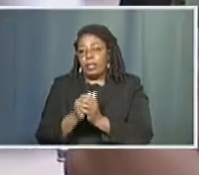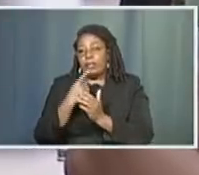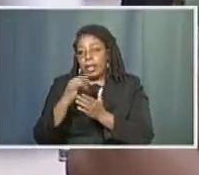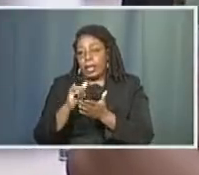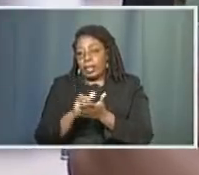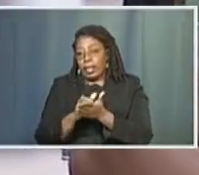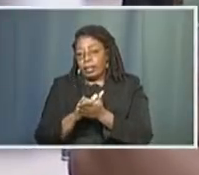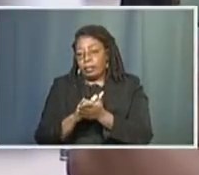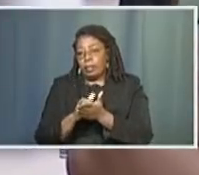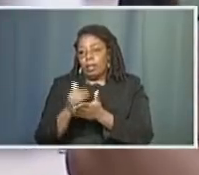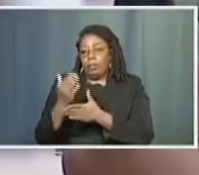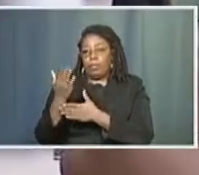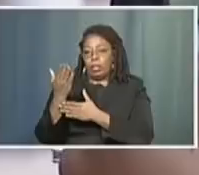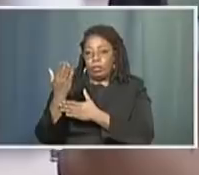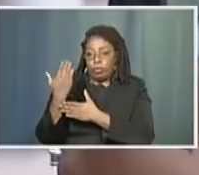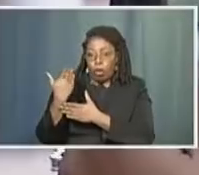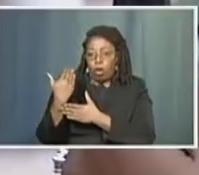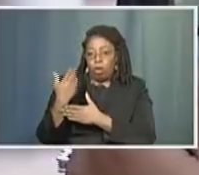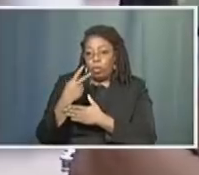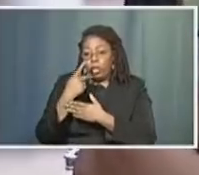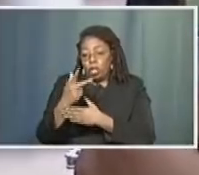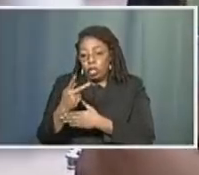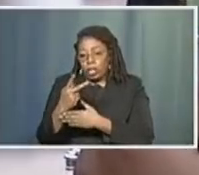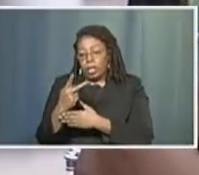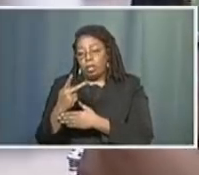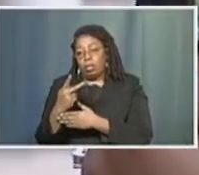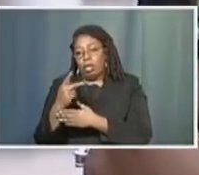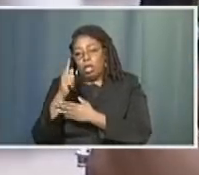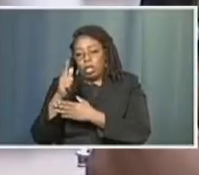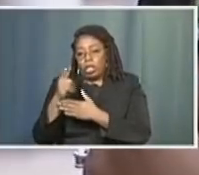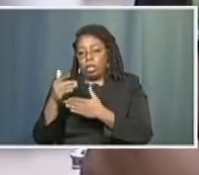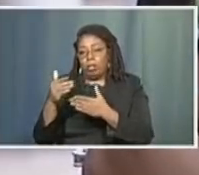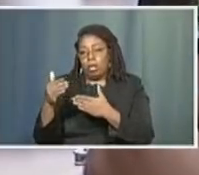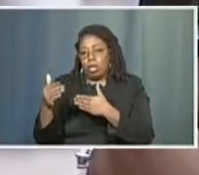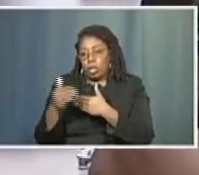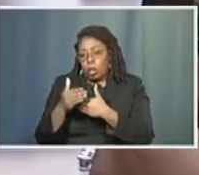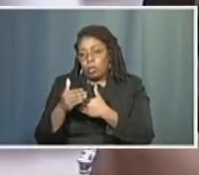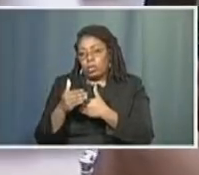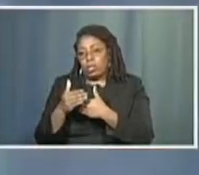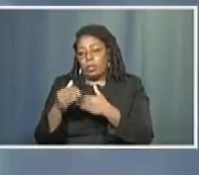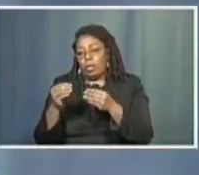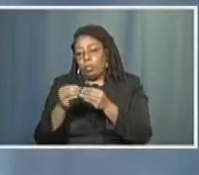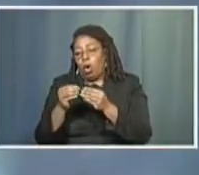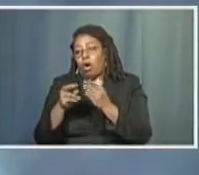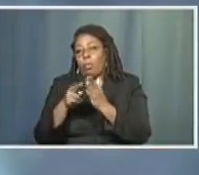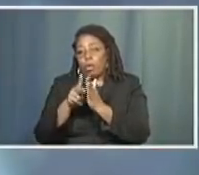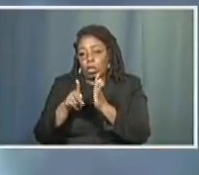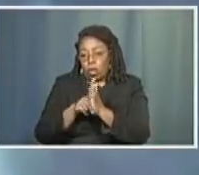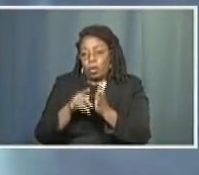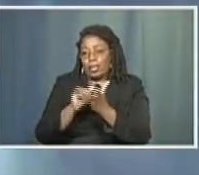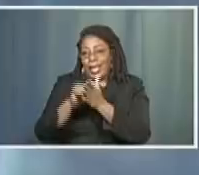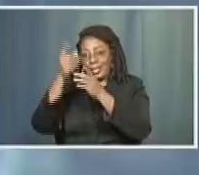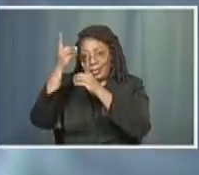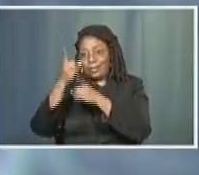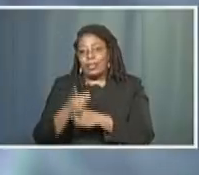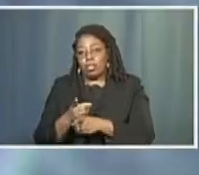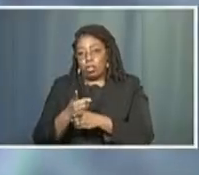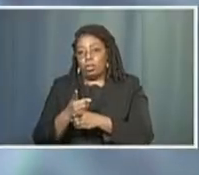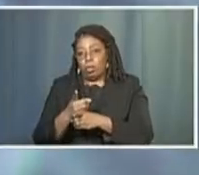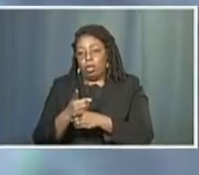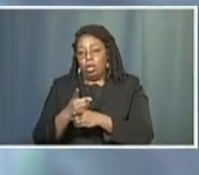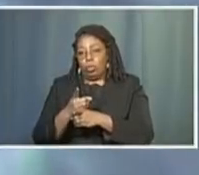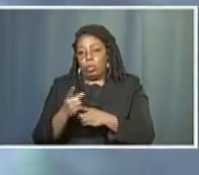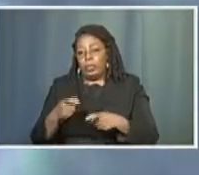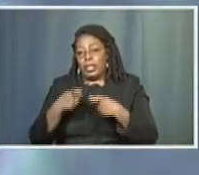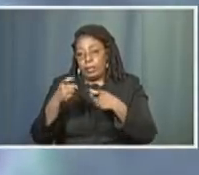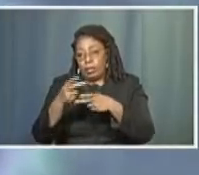said it before, we are looking very closely at tightening up some of our protocols, and that decision will be made in short order.